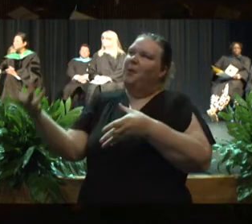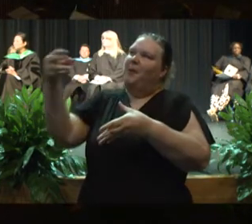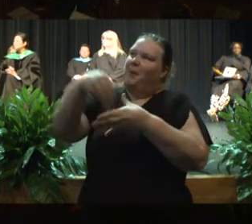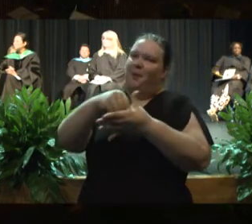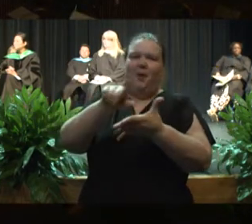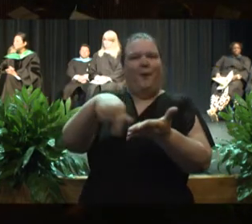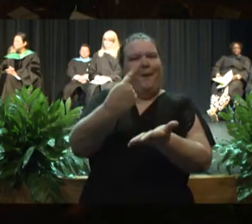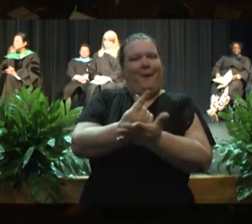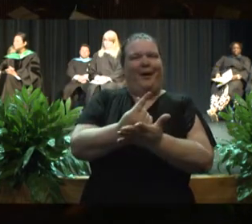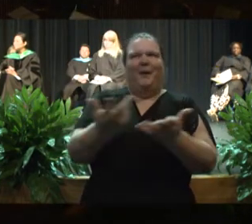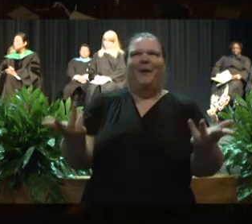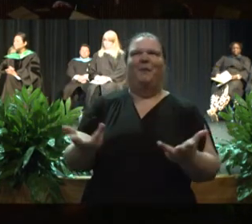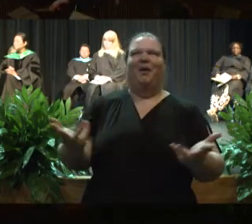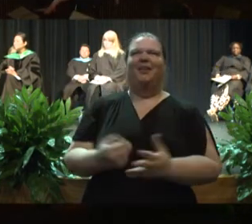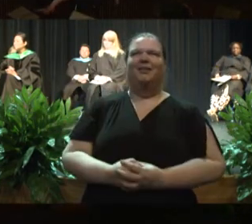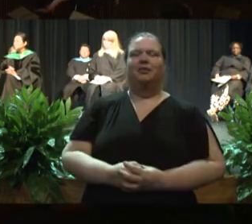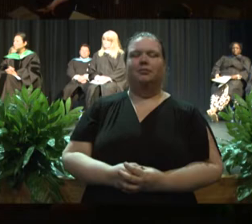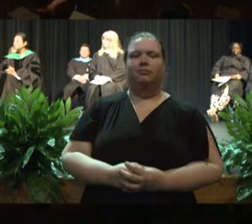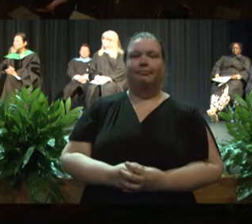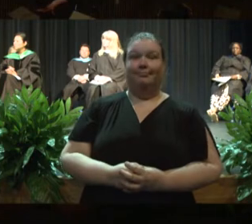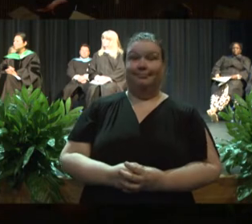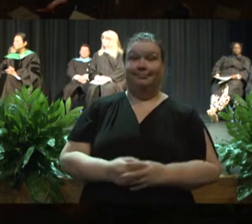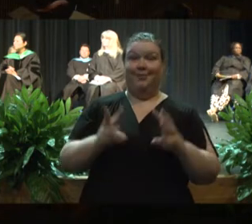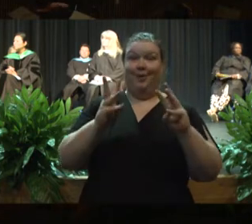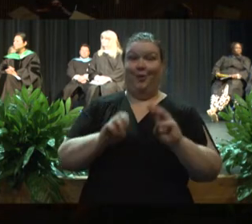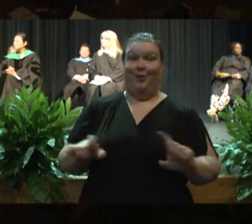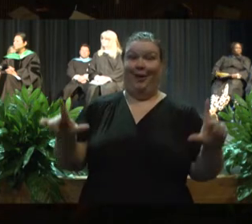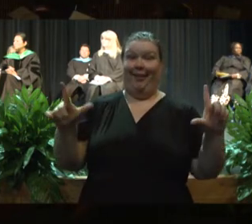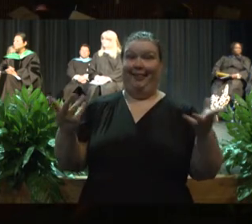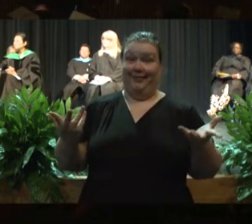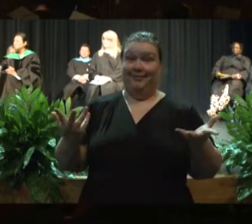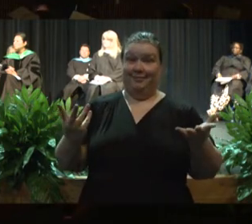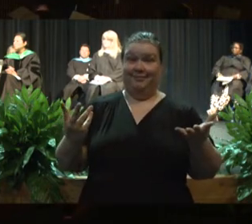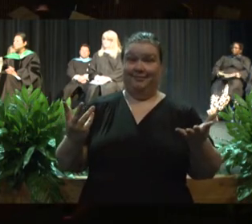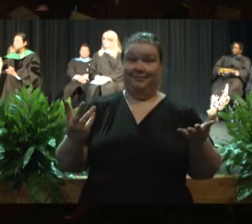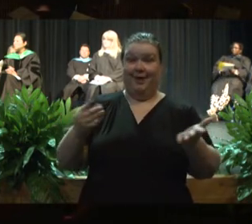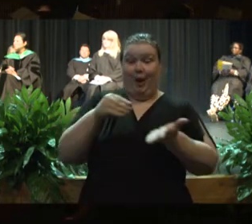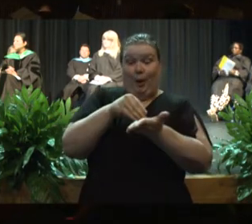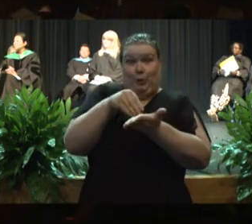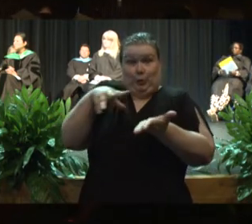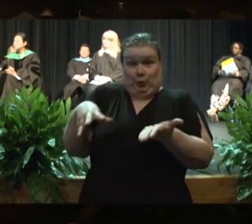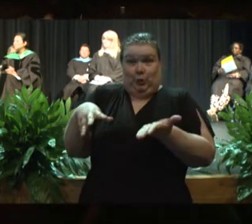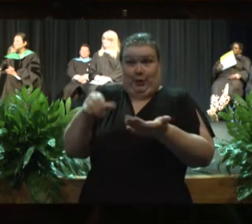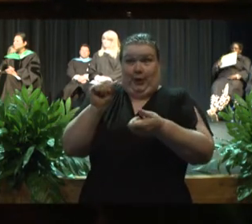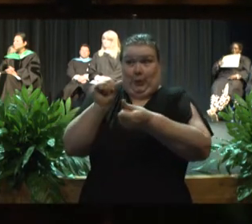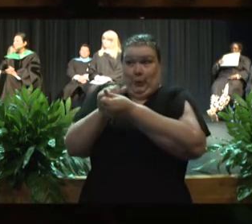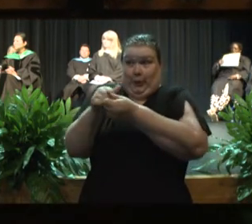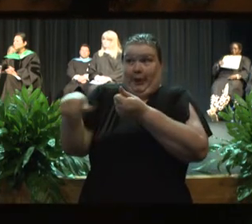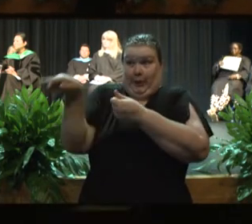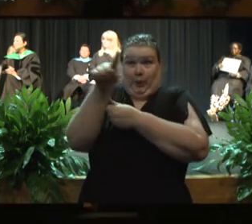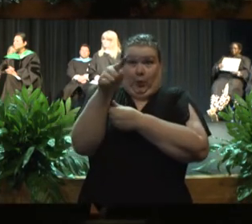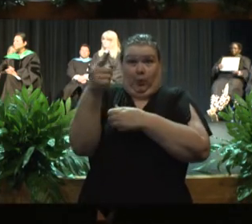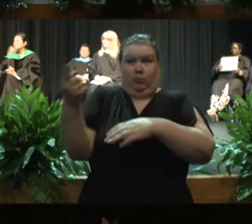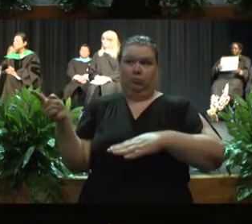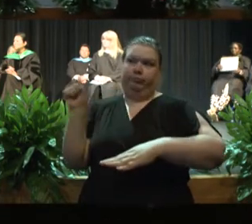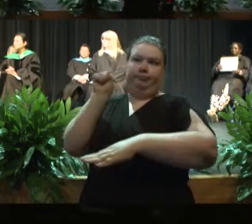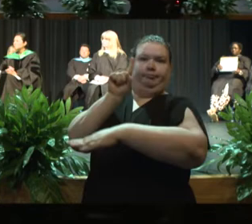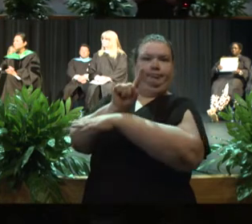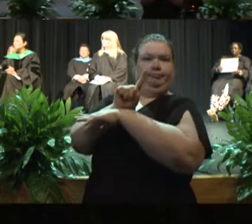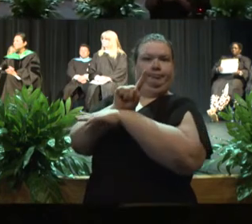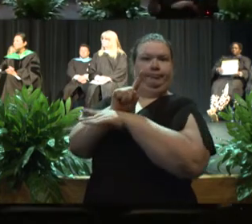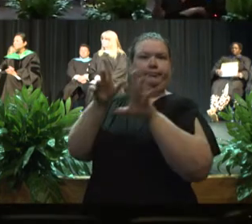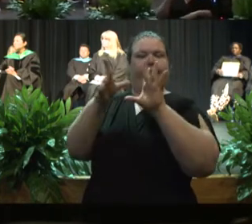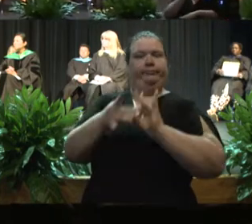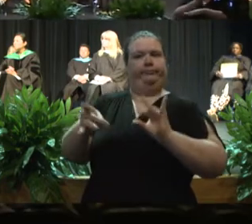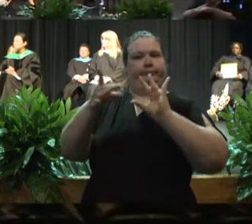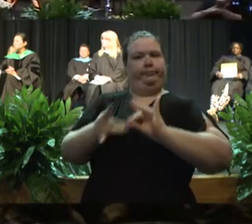to a graduation program? Well, having one of your fellow graduates deliver an address to you